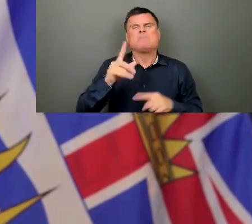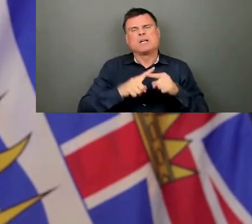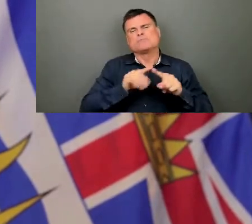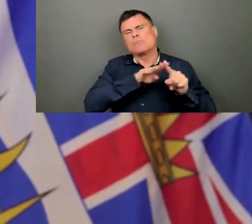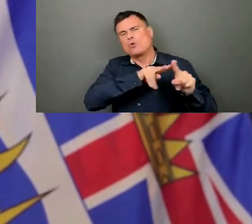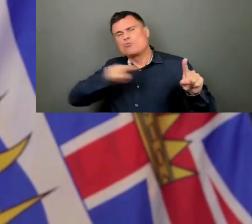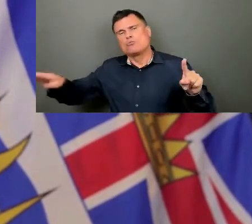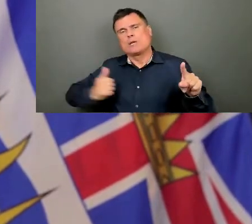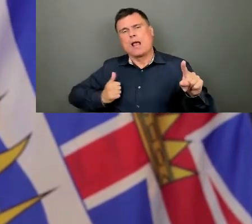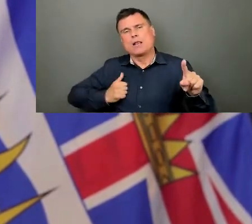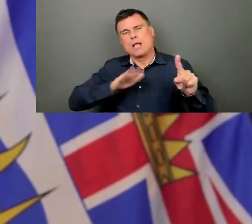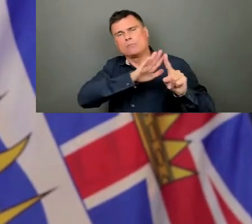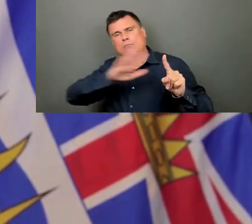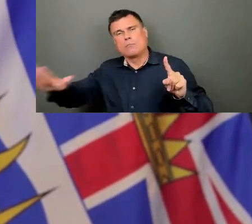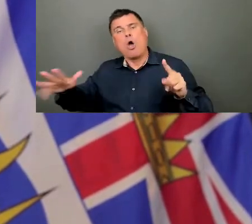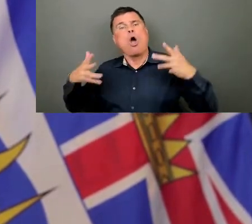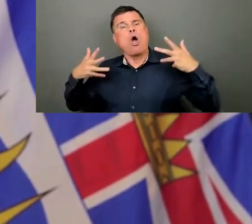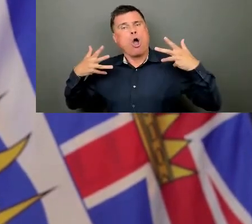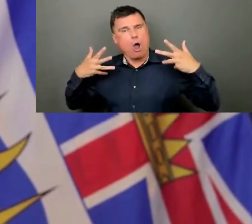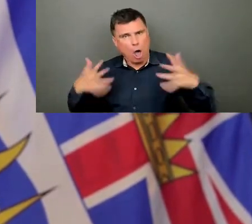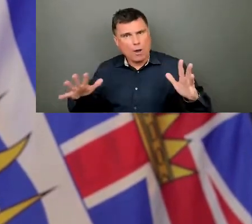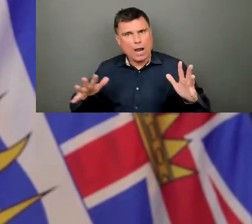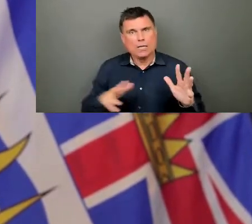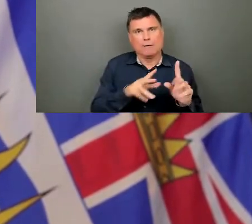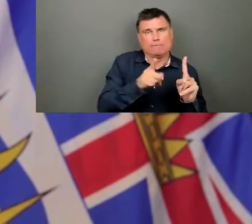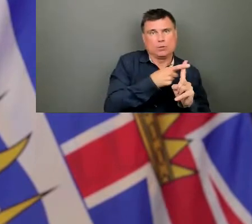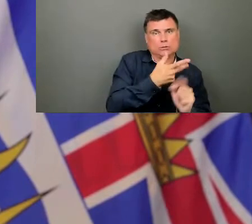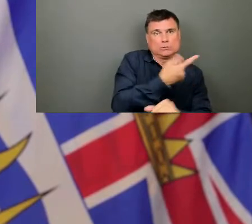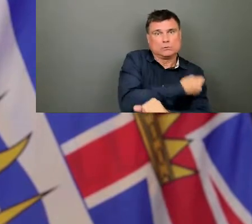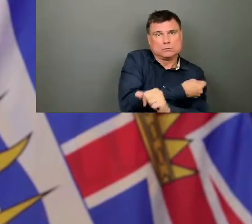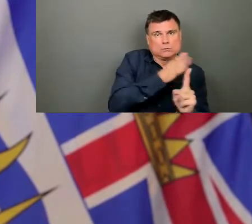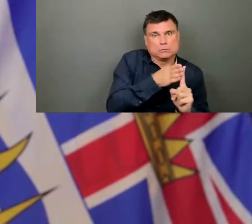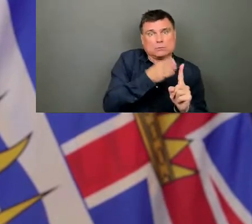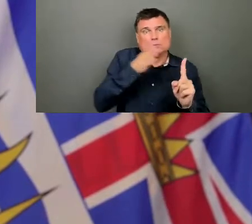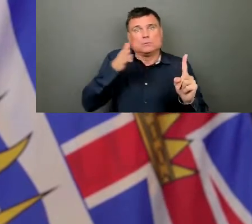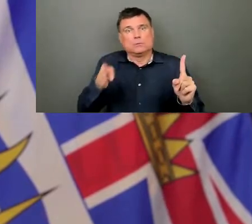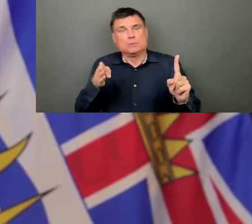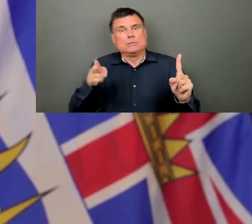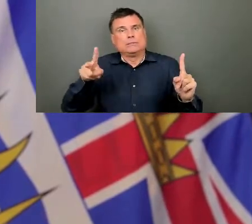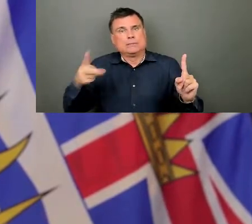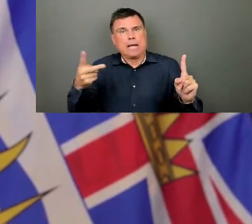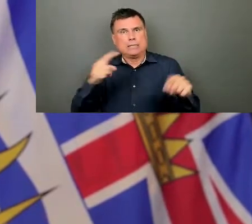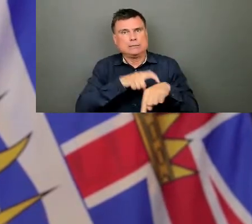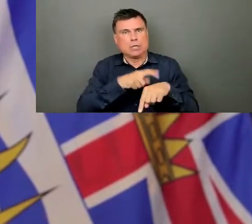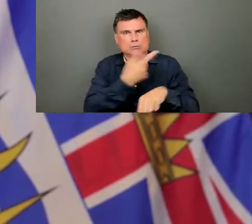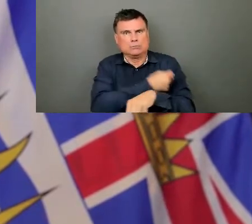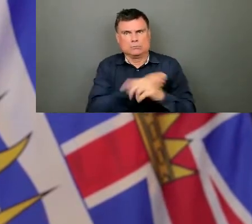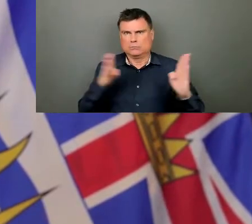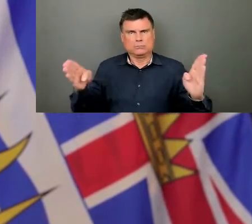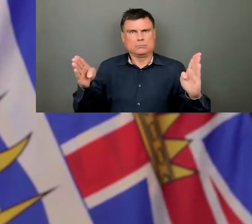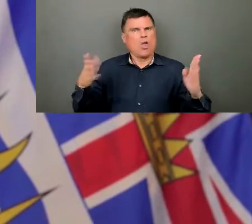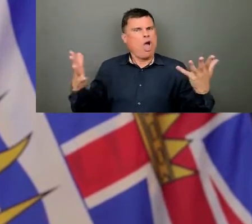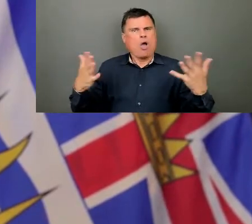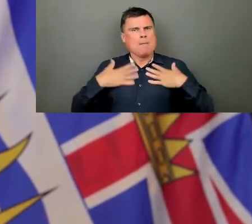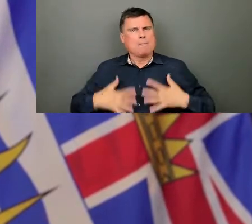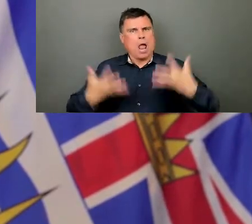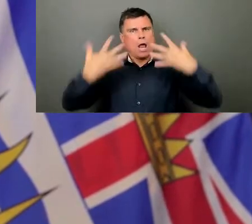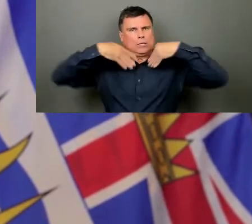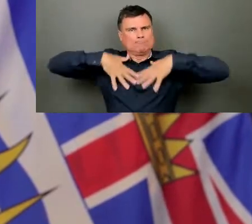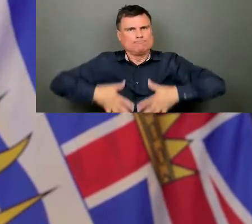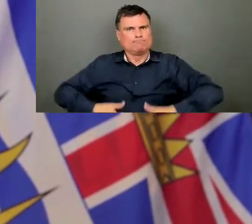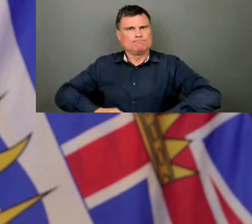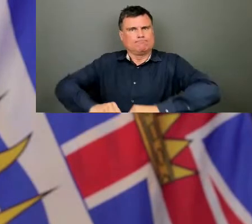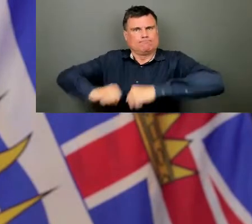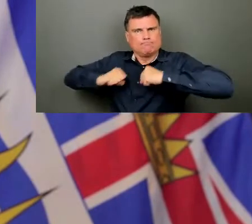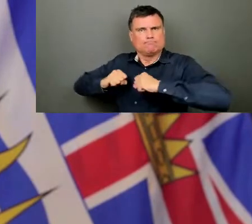a stronger and longer lasting protection. So we want to make sure that that we know the appropriate timing and whether